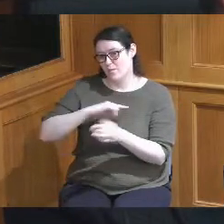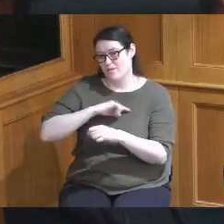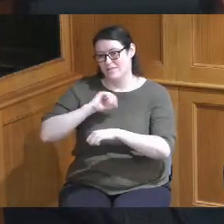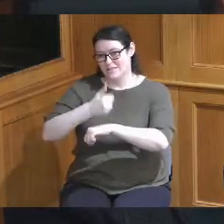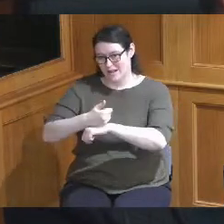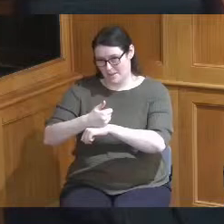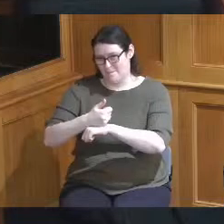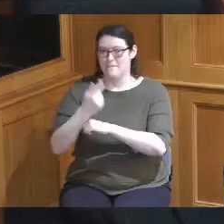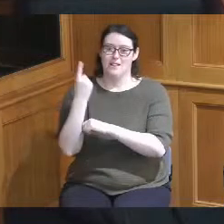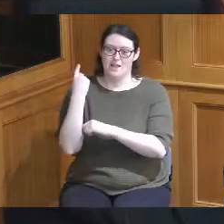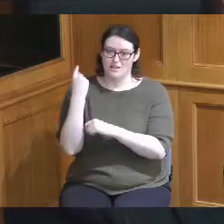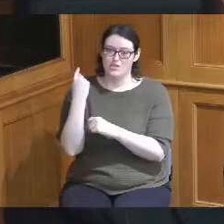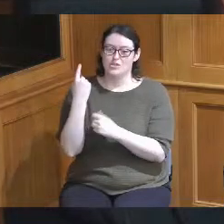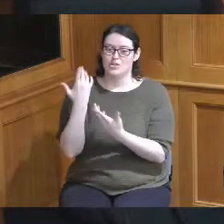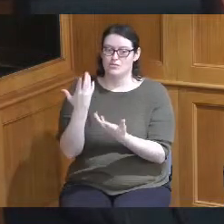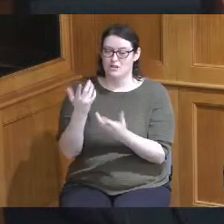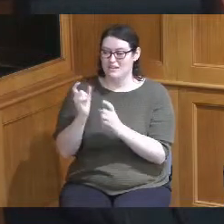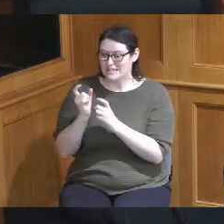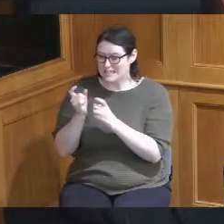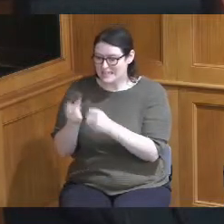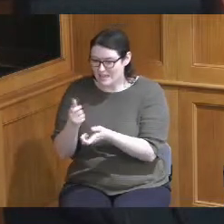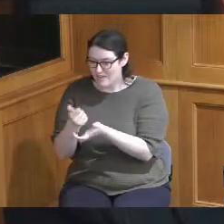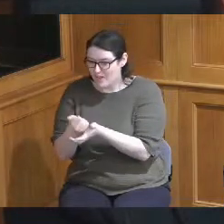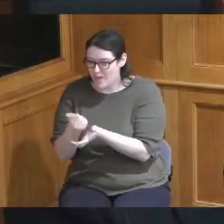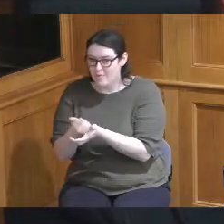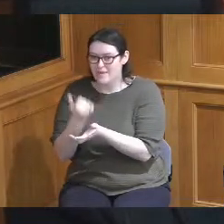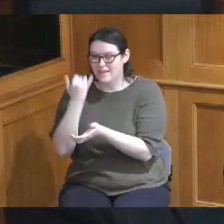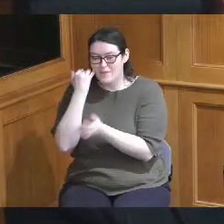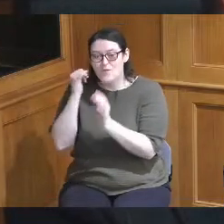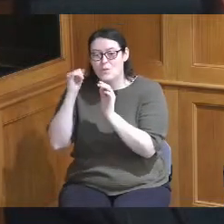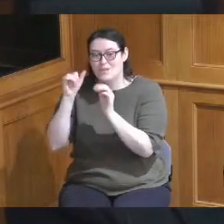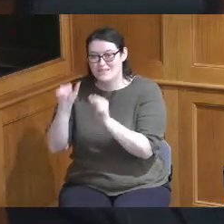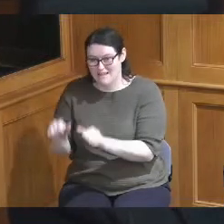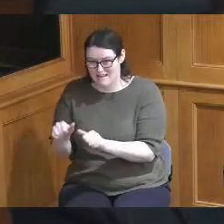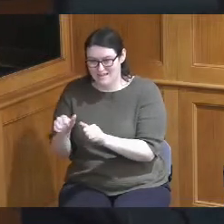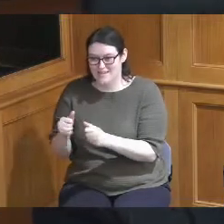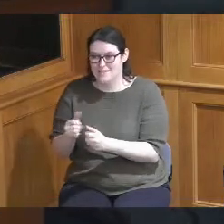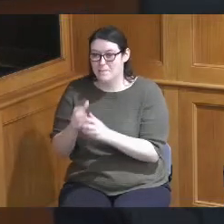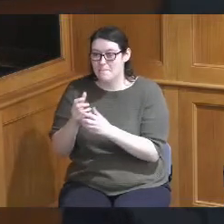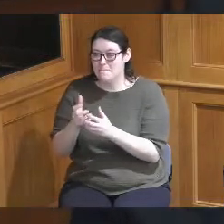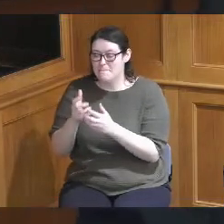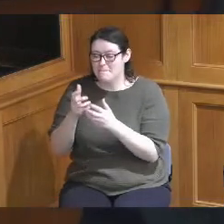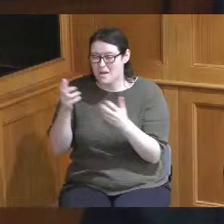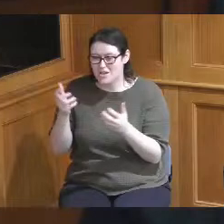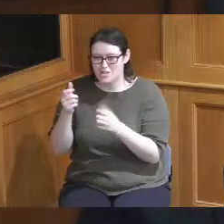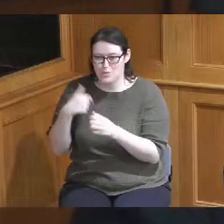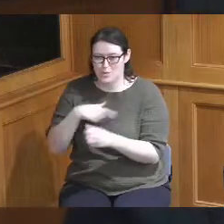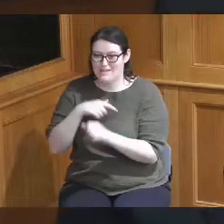place last year to give relief to the top property tax, the folks